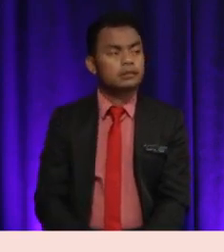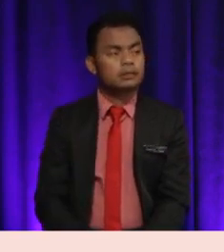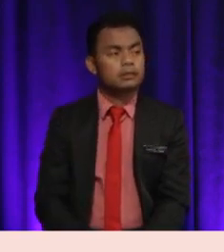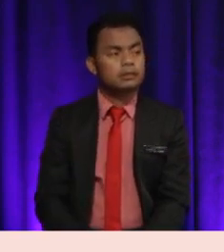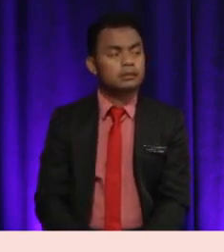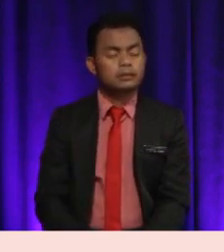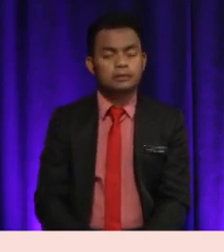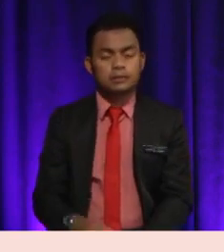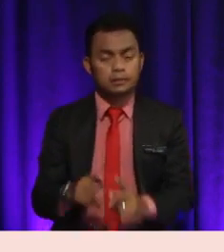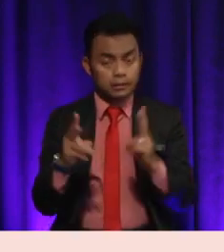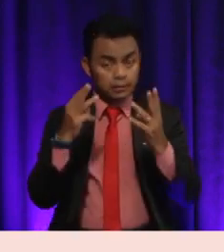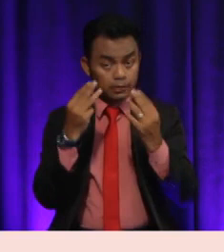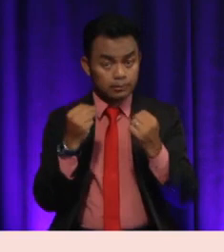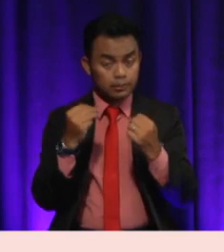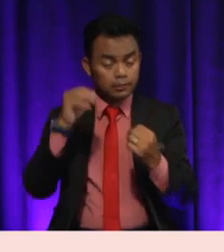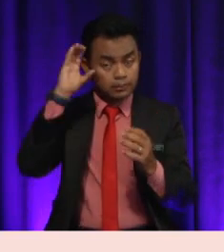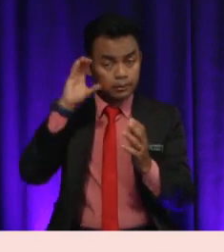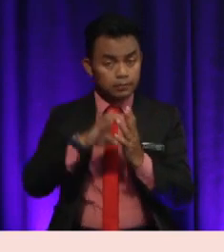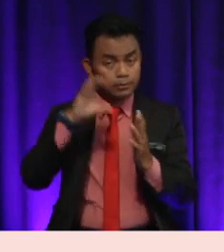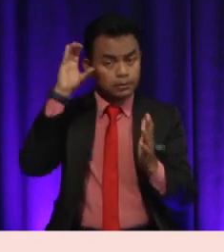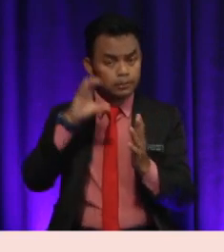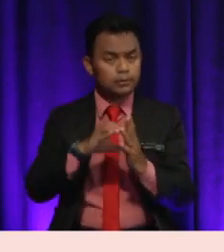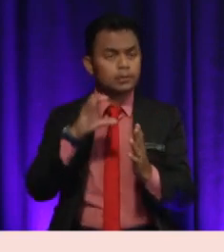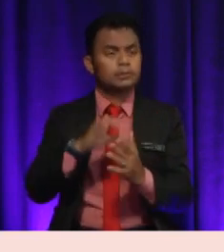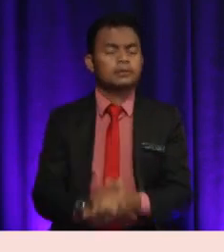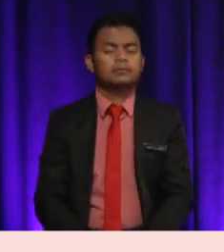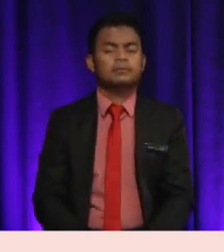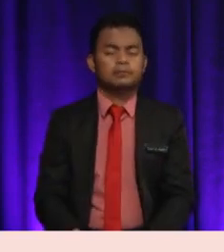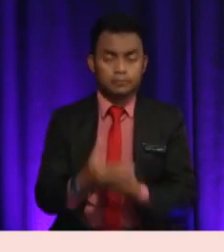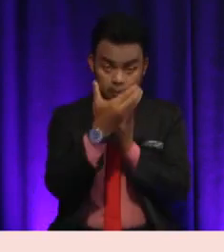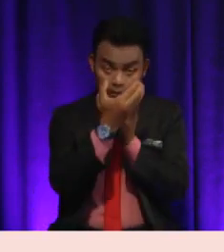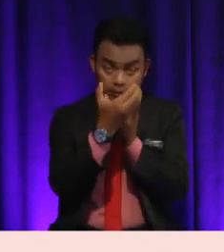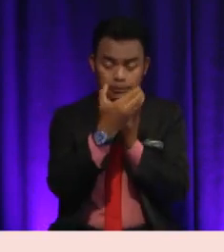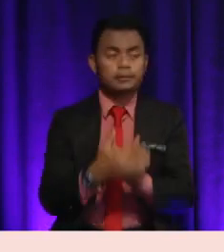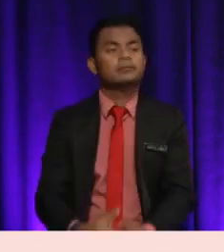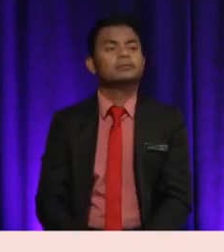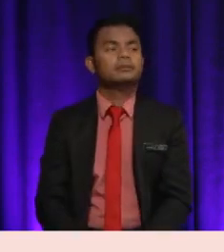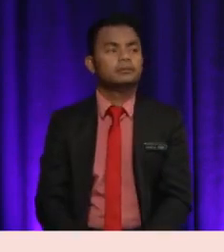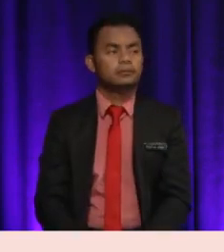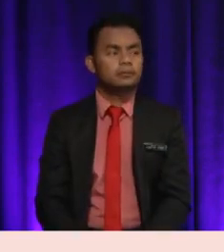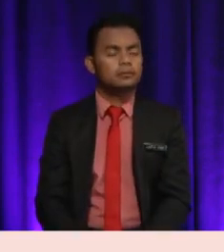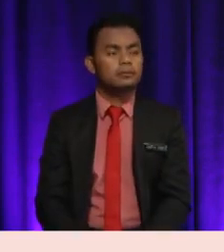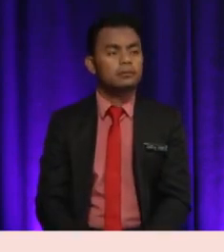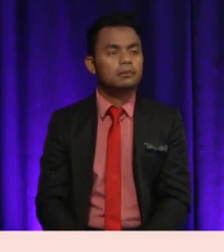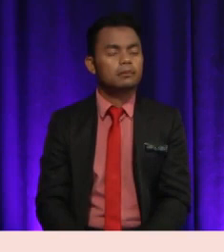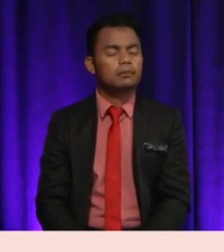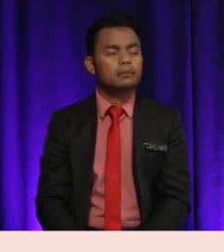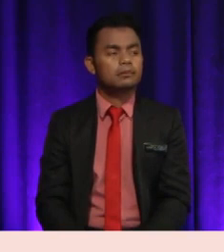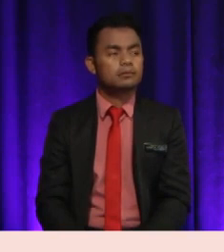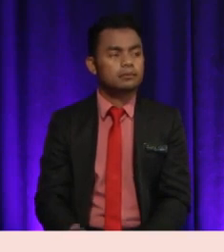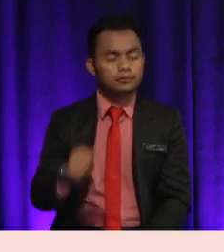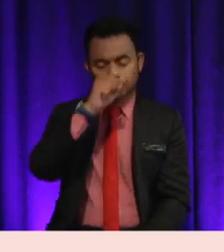The keyword is Lily is determined to get a camera. Lily being determined to get the camera. Question 20.